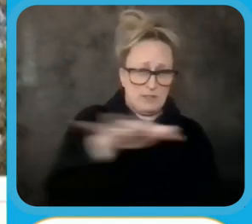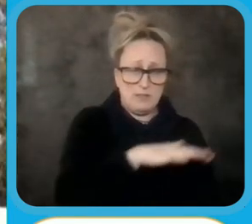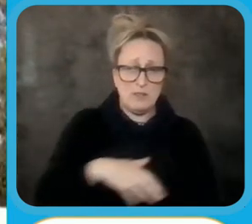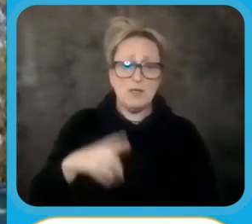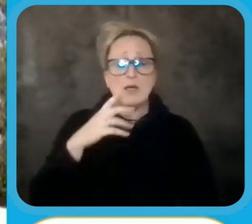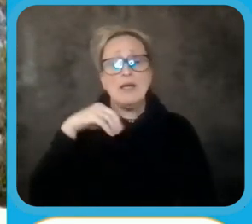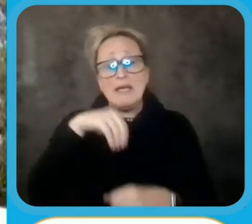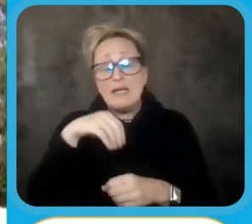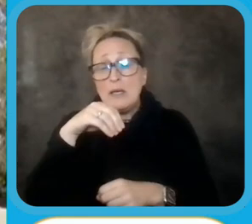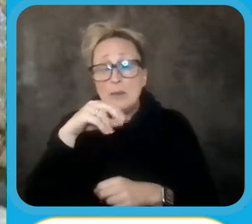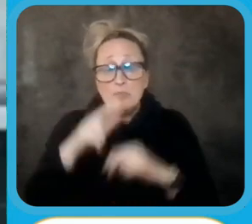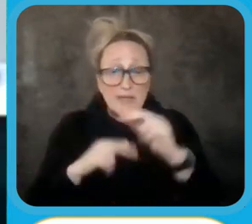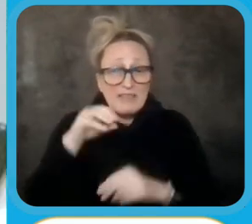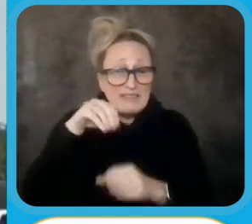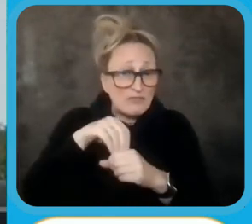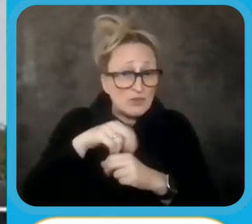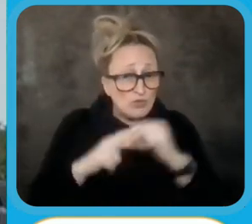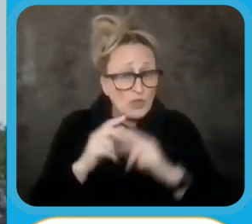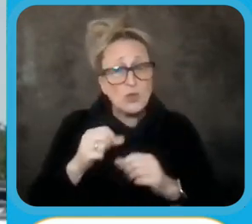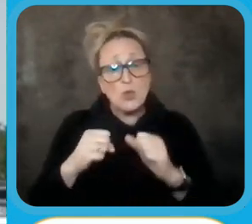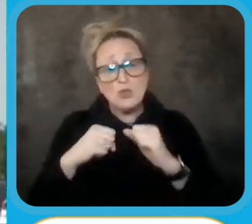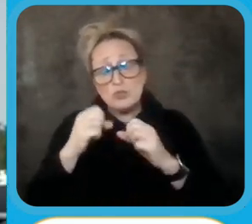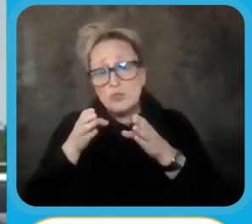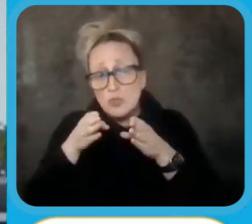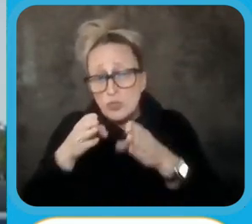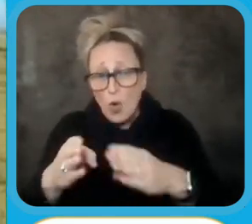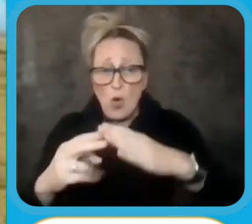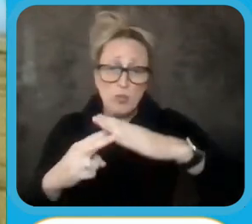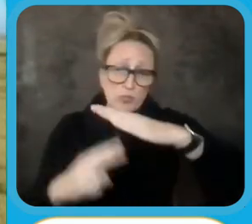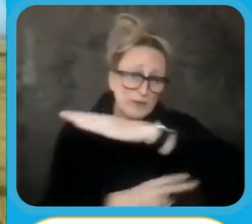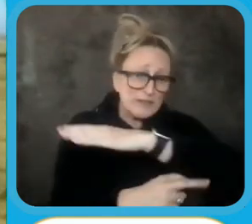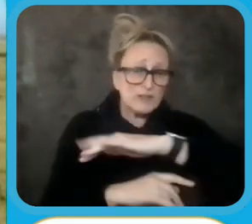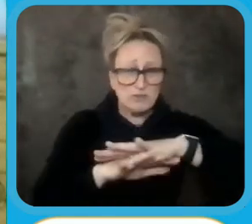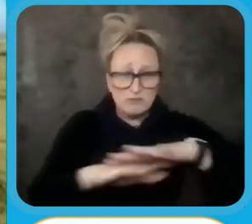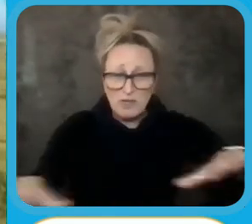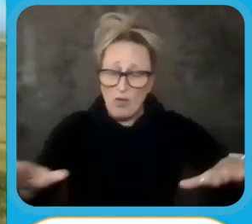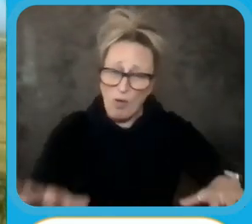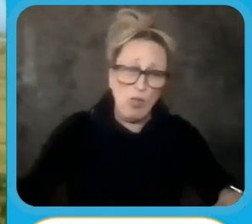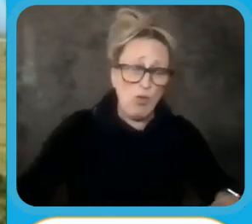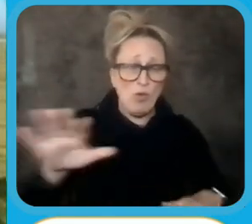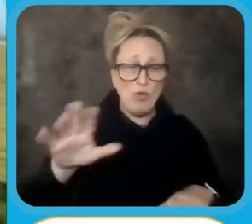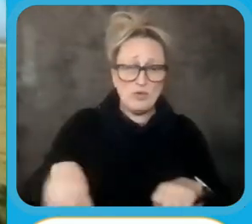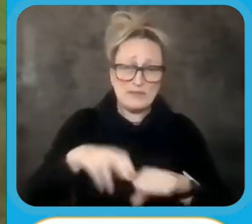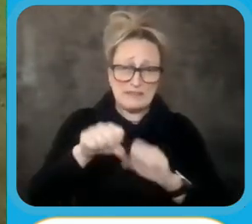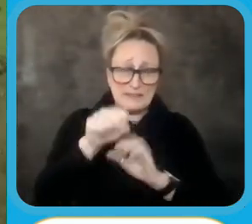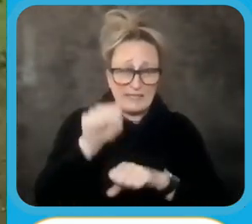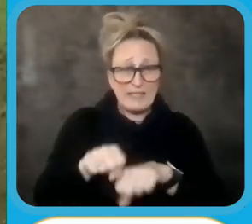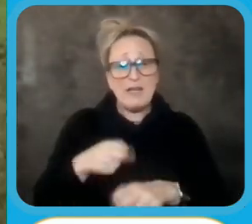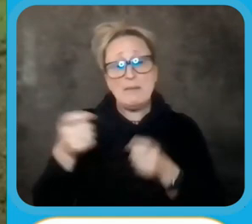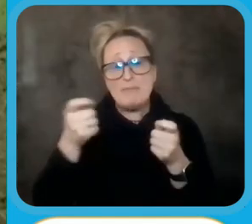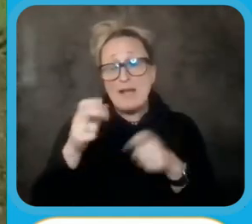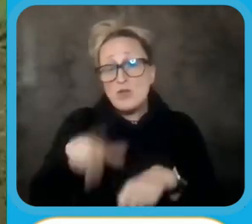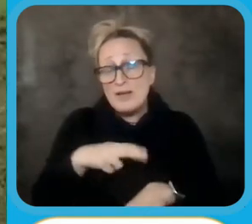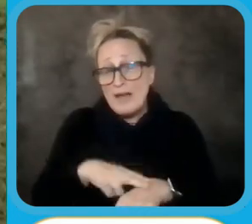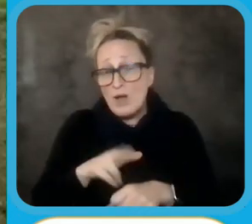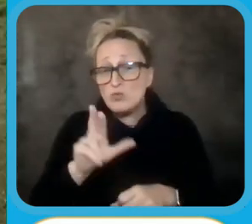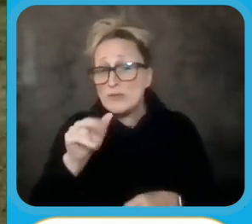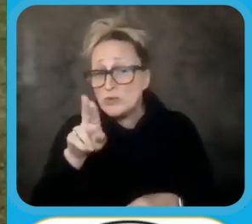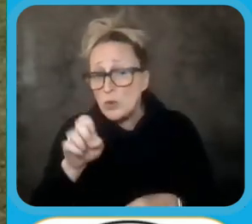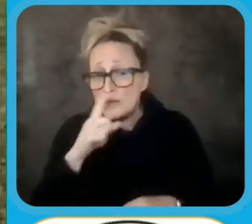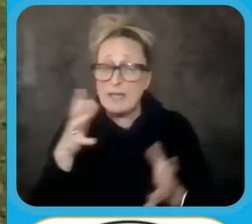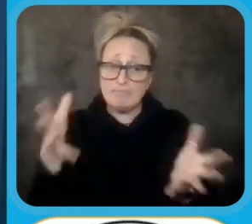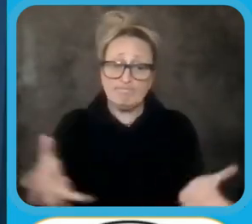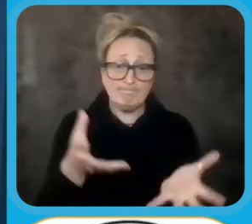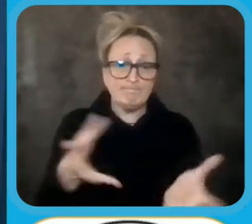build and maintain the roads and bridges that crisscross the state. We manage natural resources and encourage our